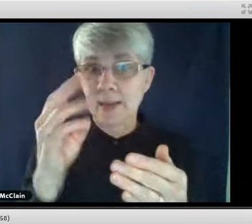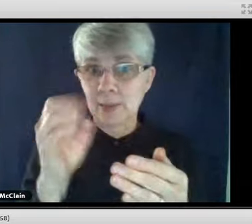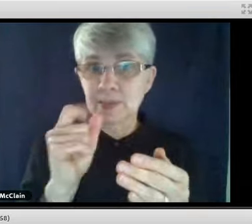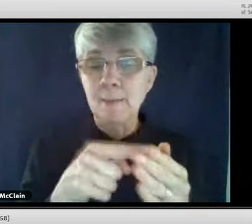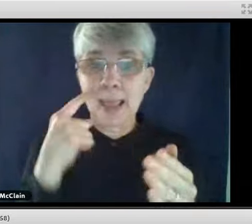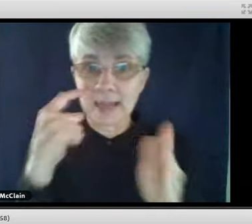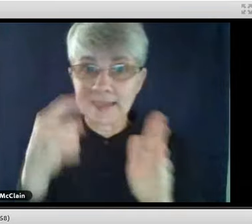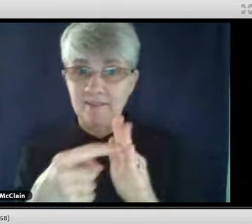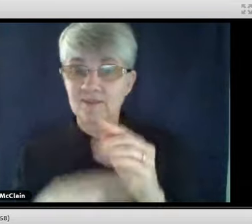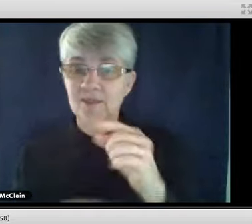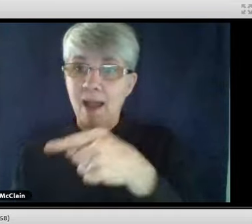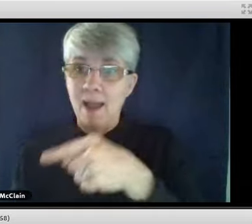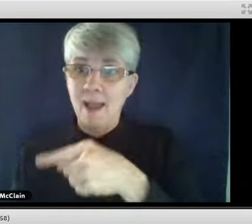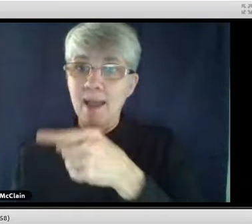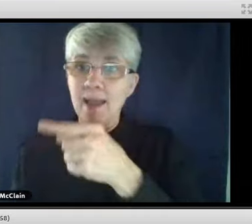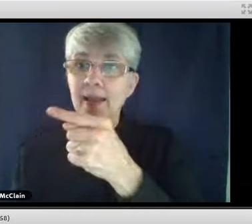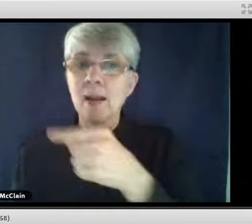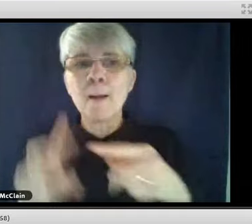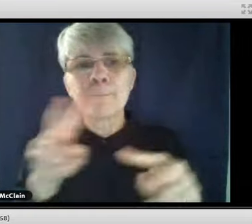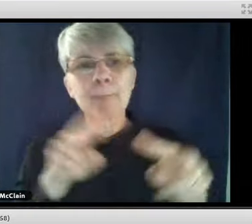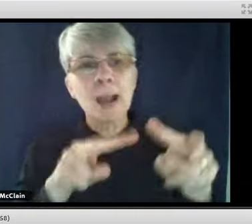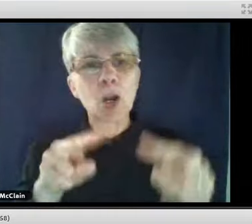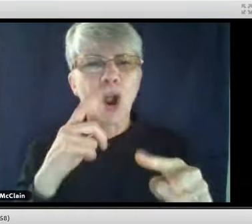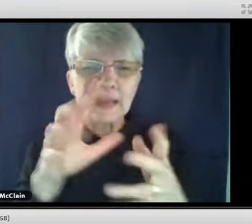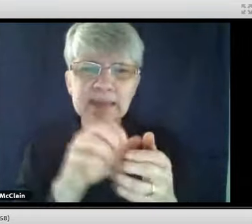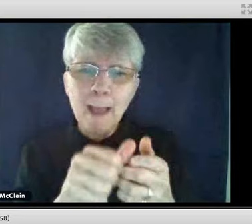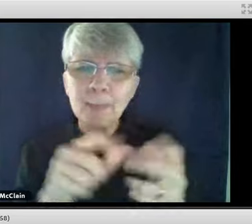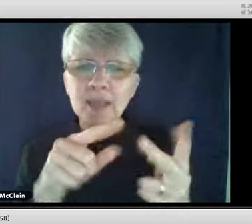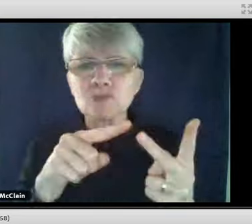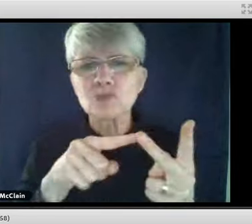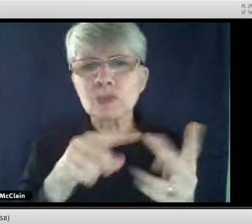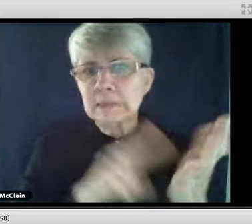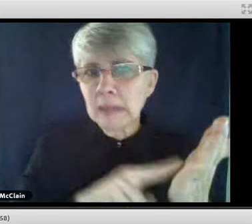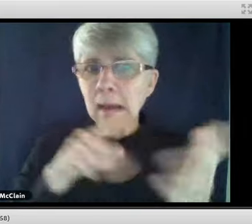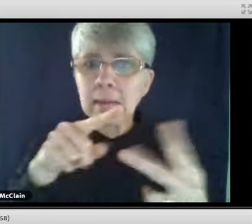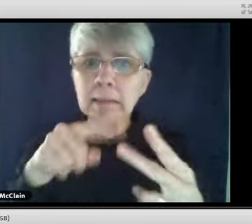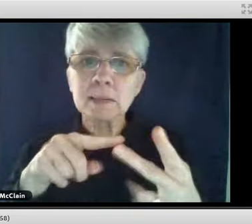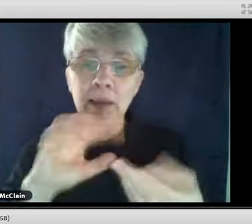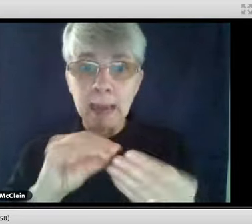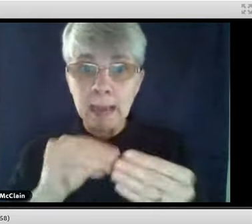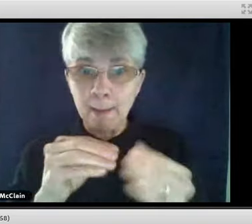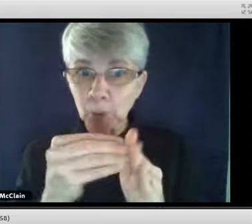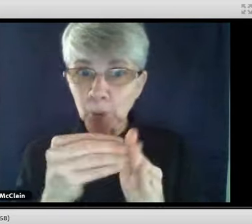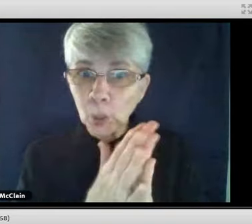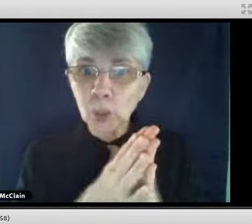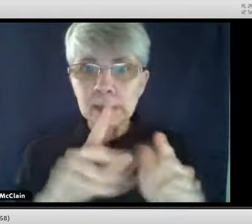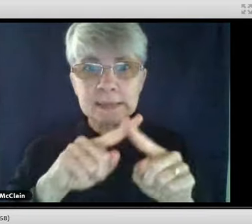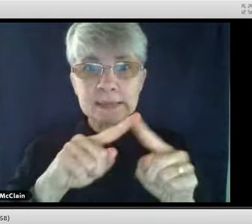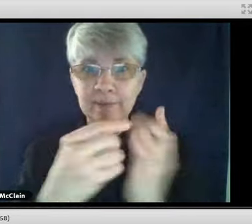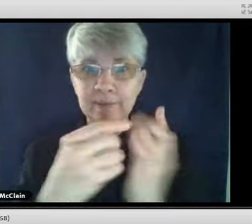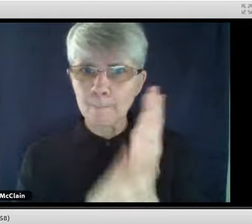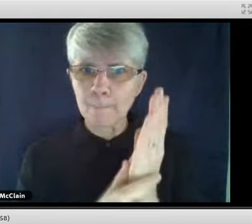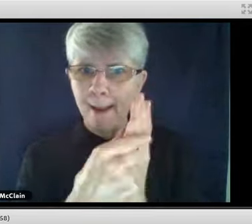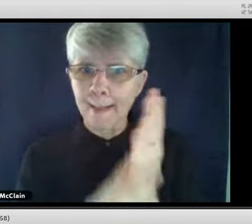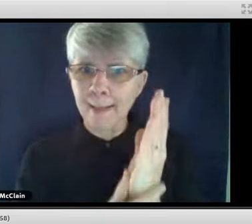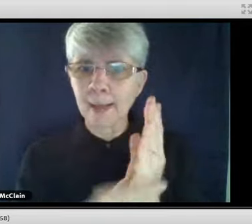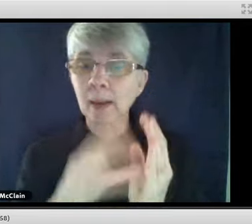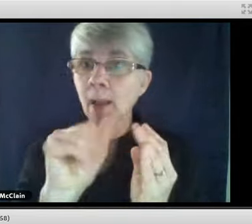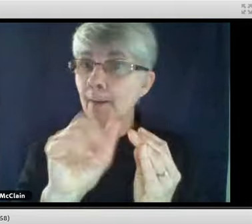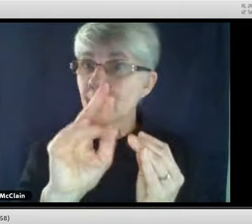identified by looking at, like, are they damaged, signed, numbered? Is there a different binding, a barcode